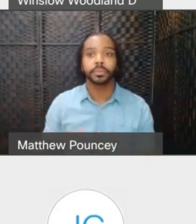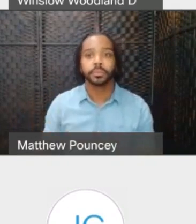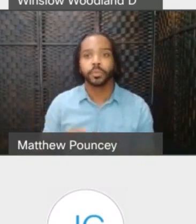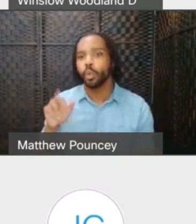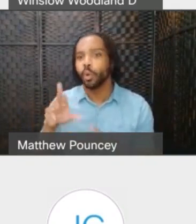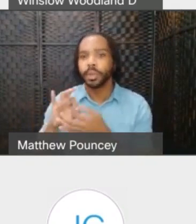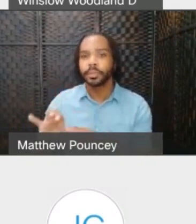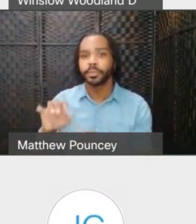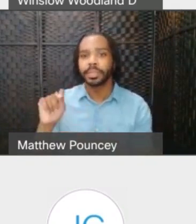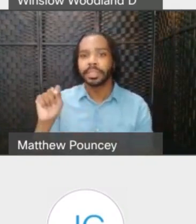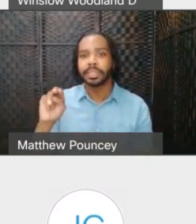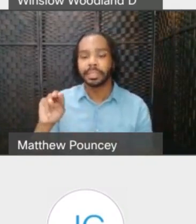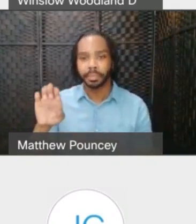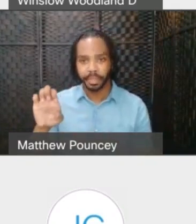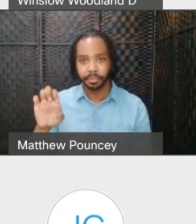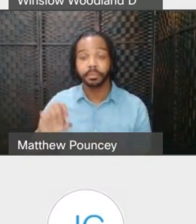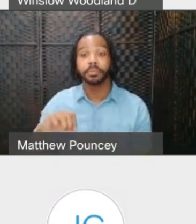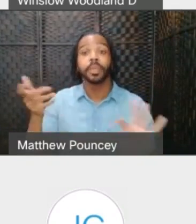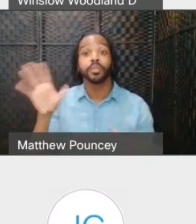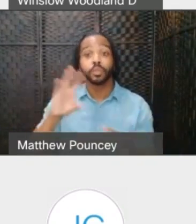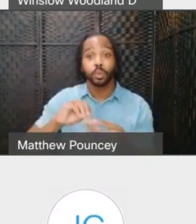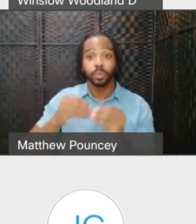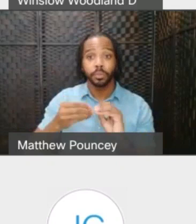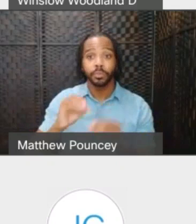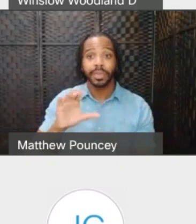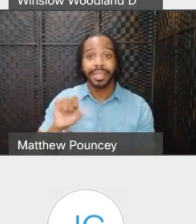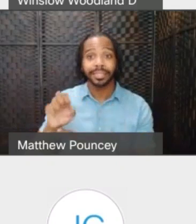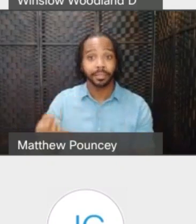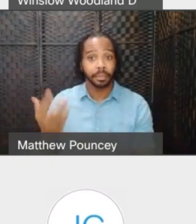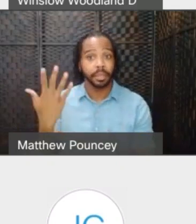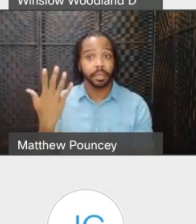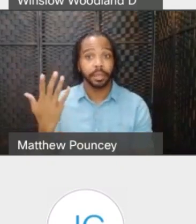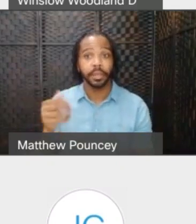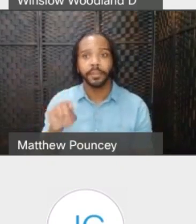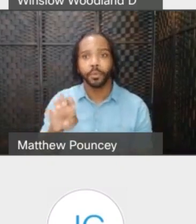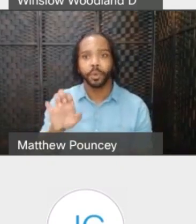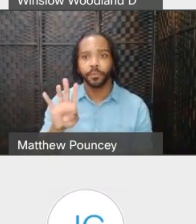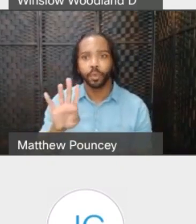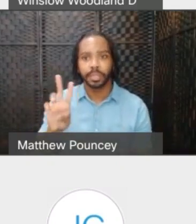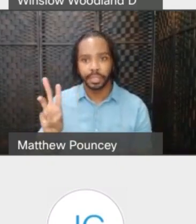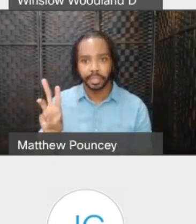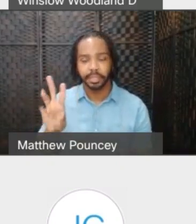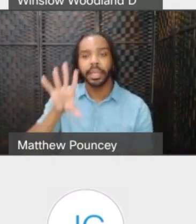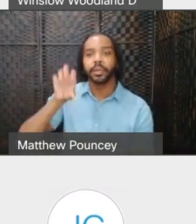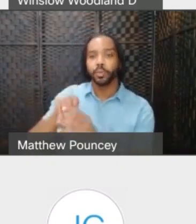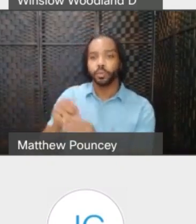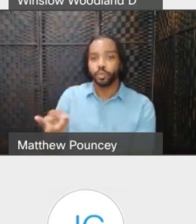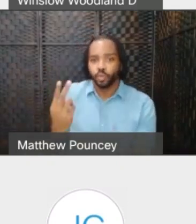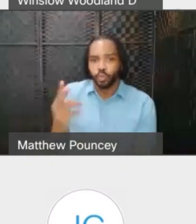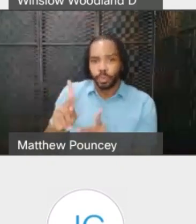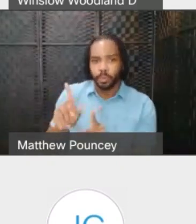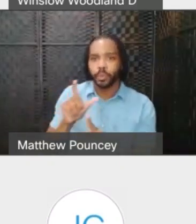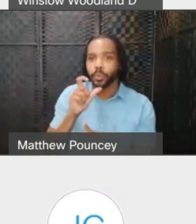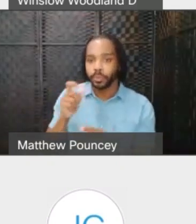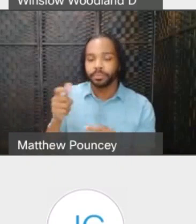TMEs, total number of cases was 446, which includes 2 people who